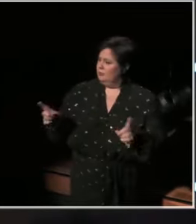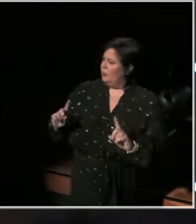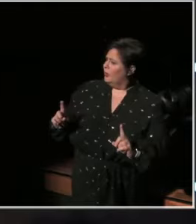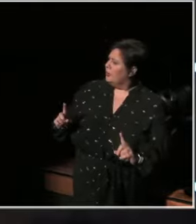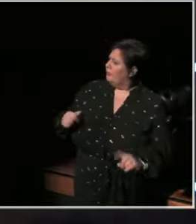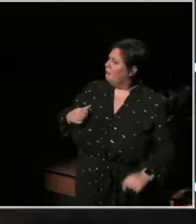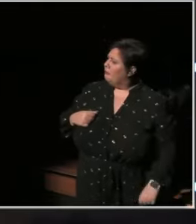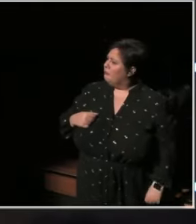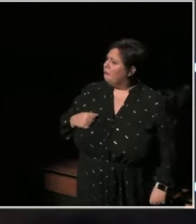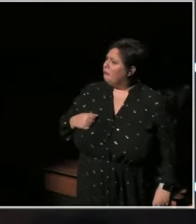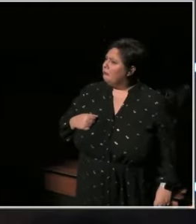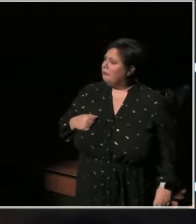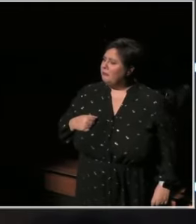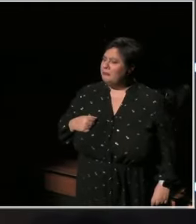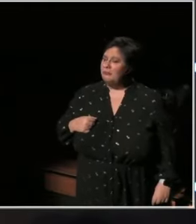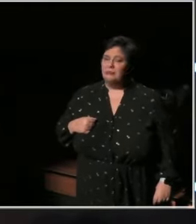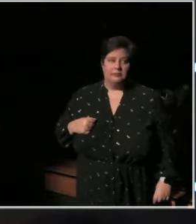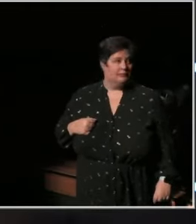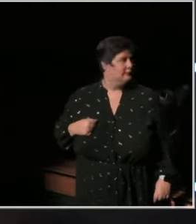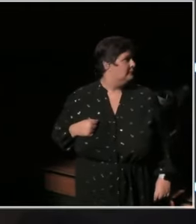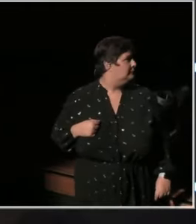What's up?